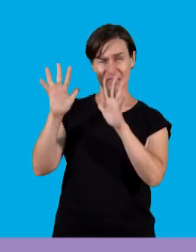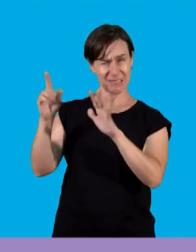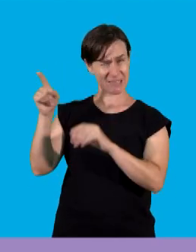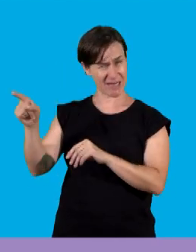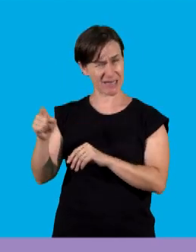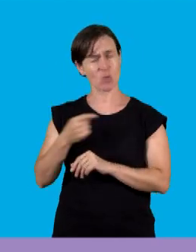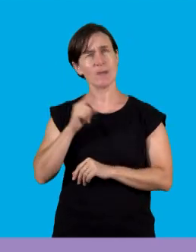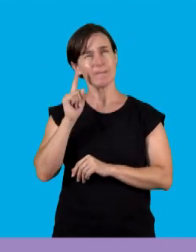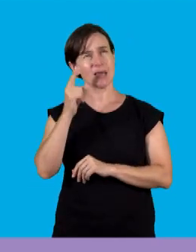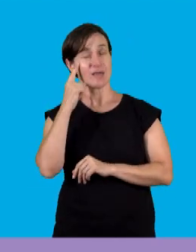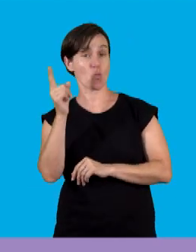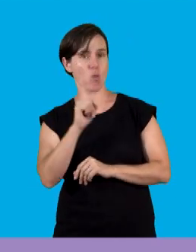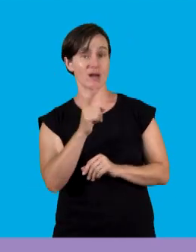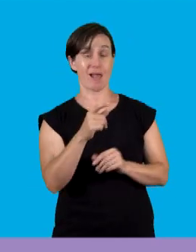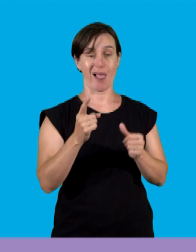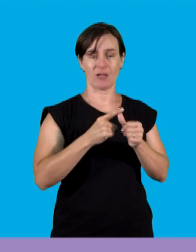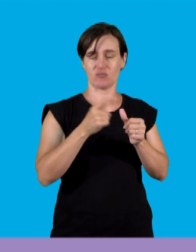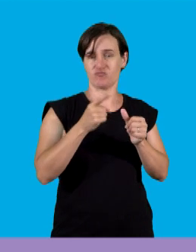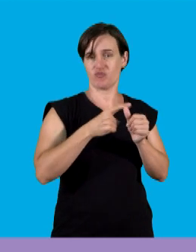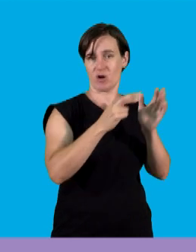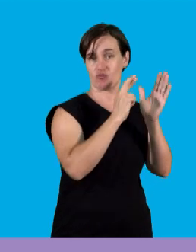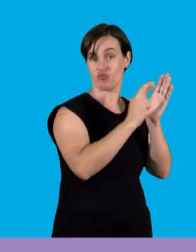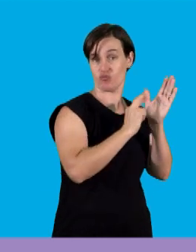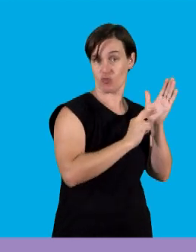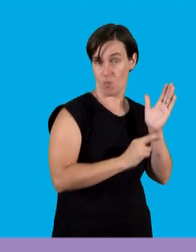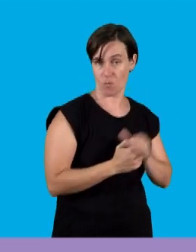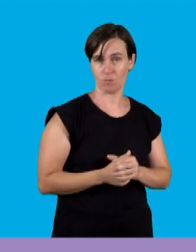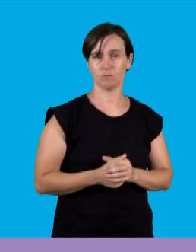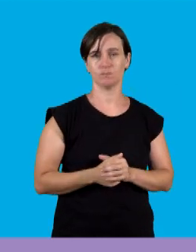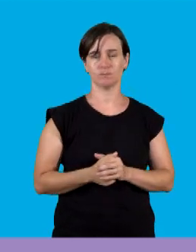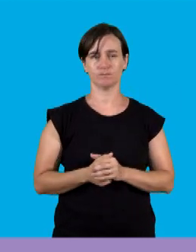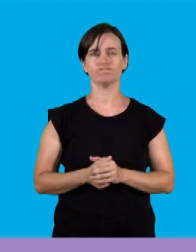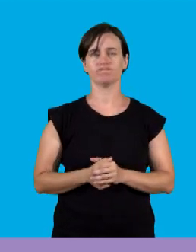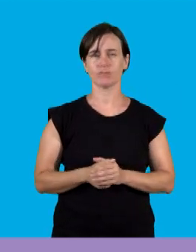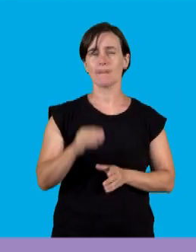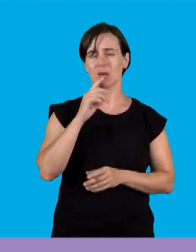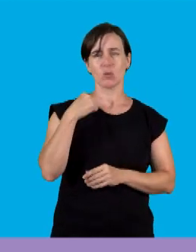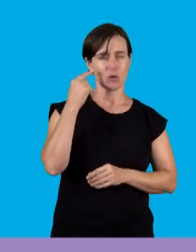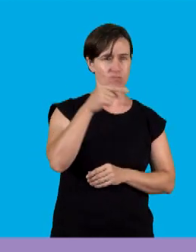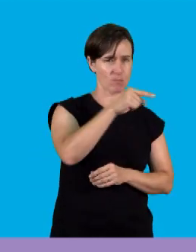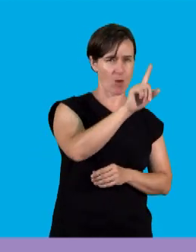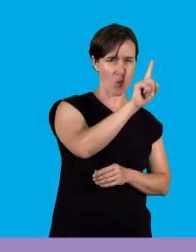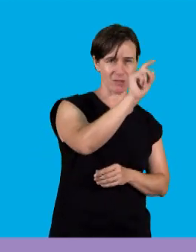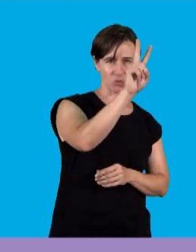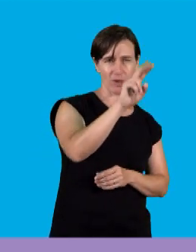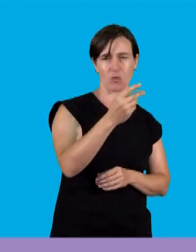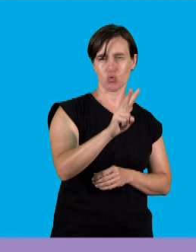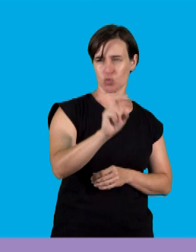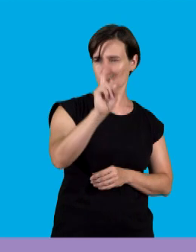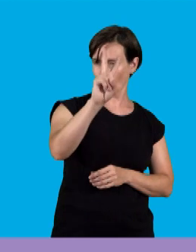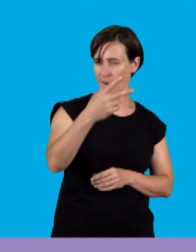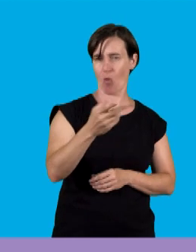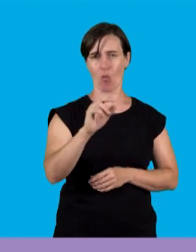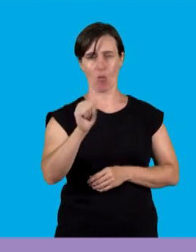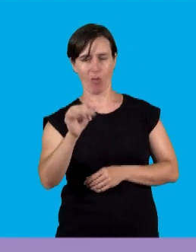we need first the algebraic rule. Now, we've already seen the pattern there. We said it is 1 squared and 2